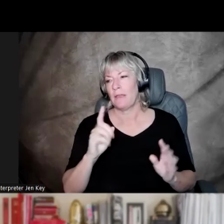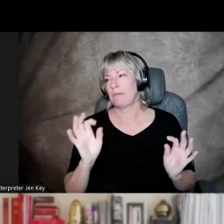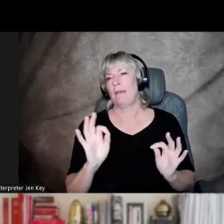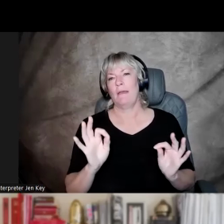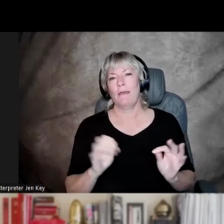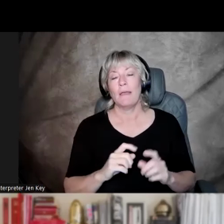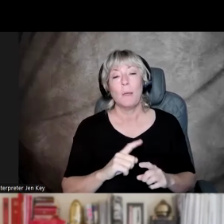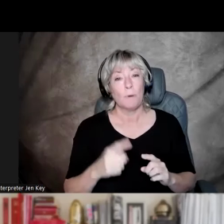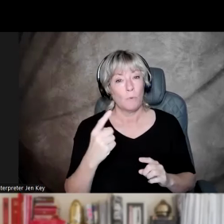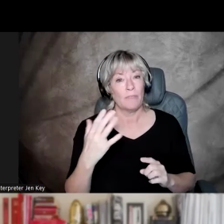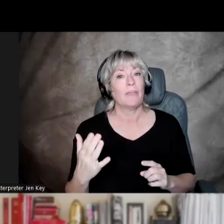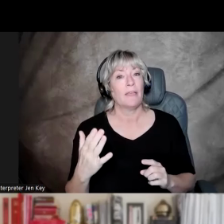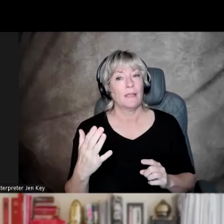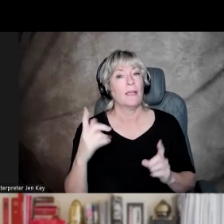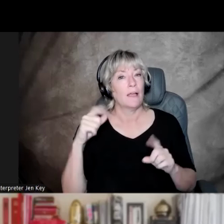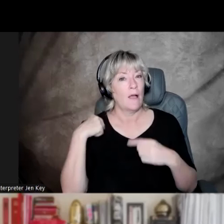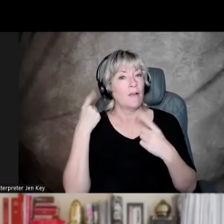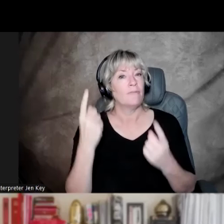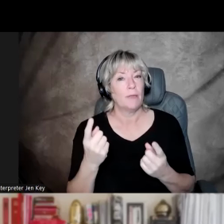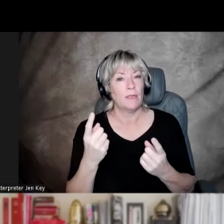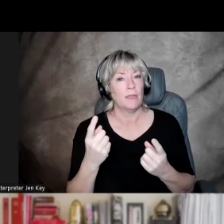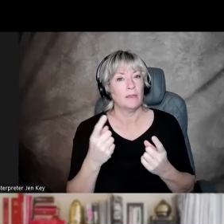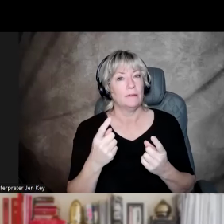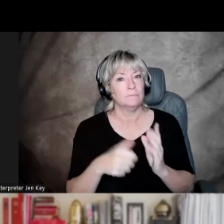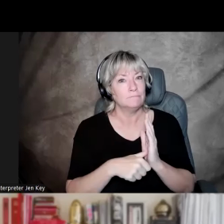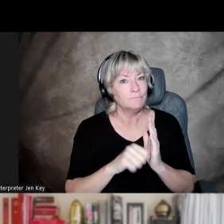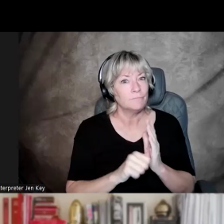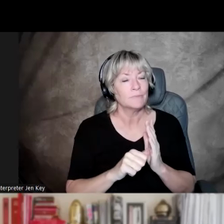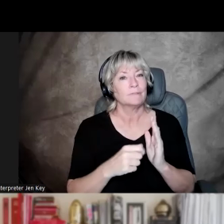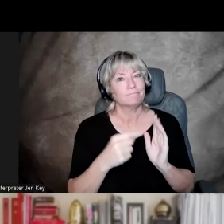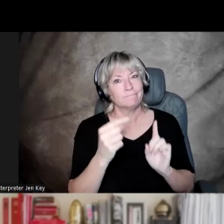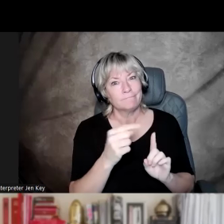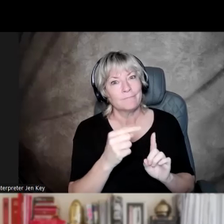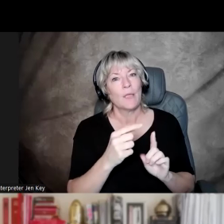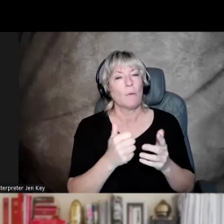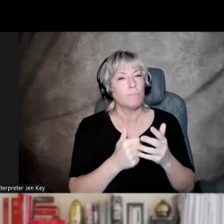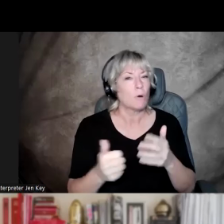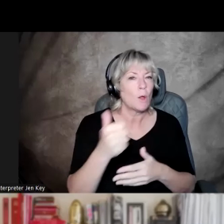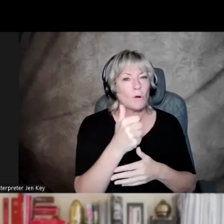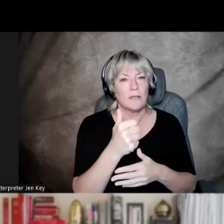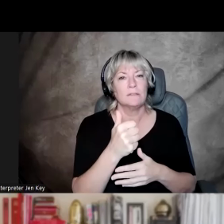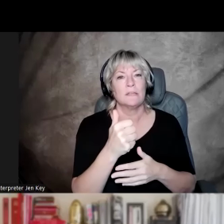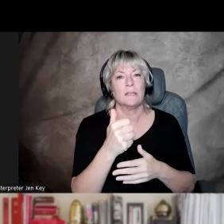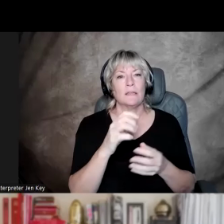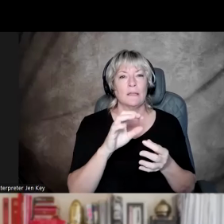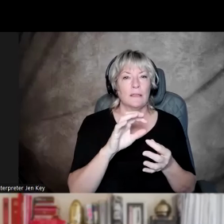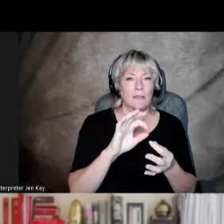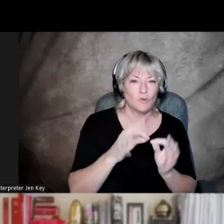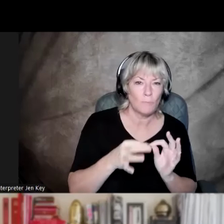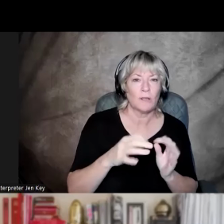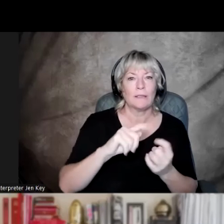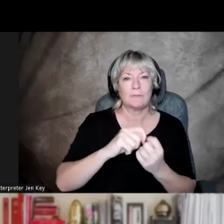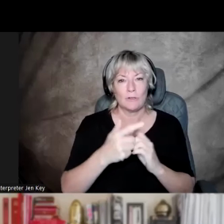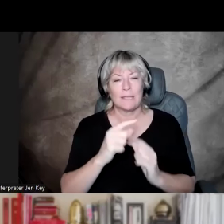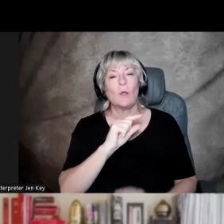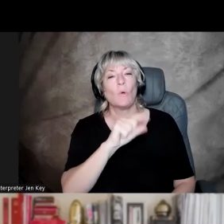of the things I really kind of have been talking about as my flagship is this prioritization of interpreting and translating and